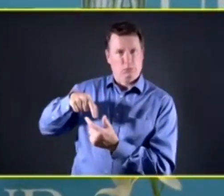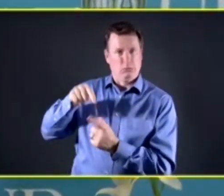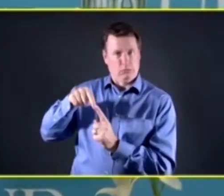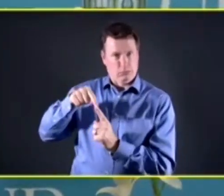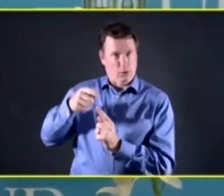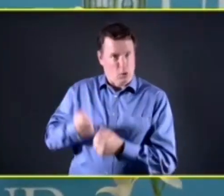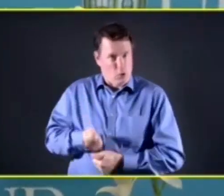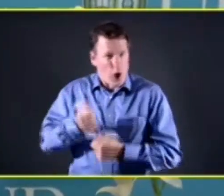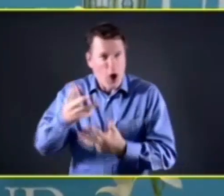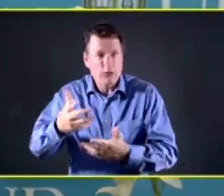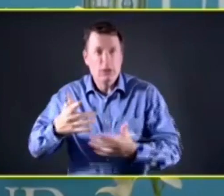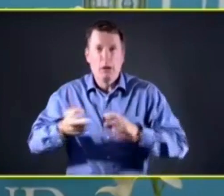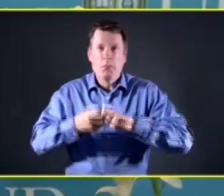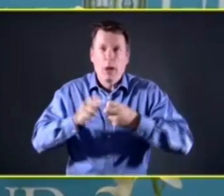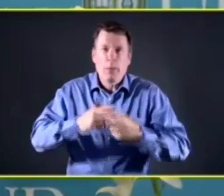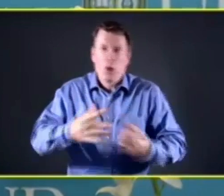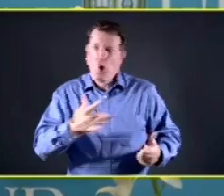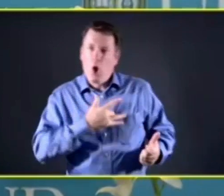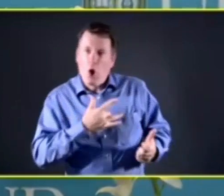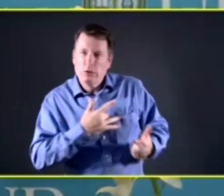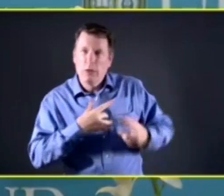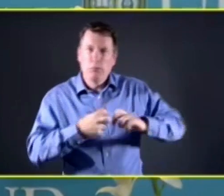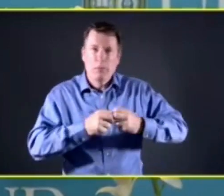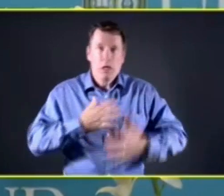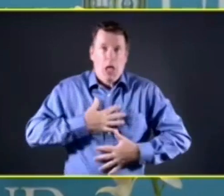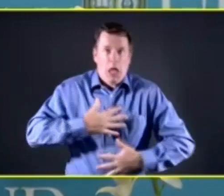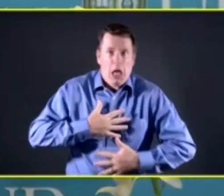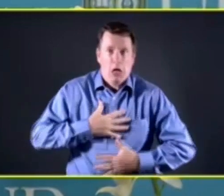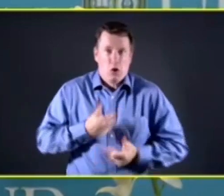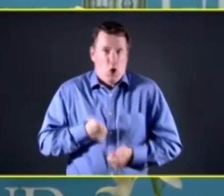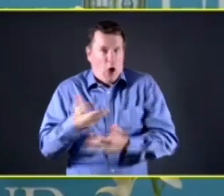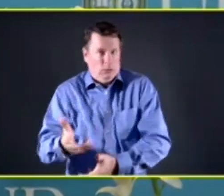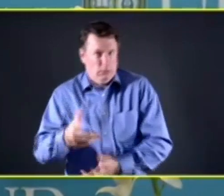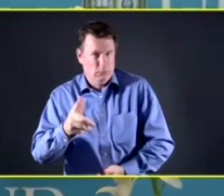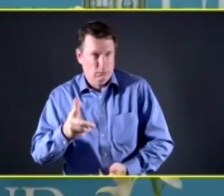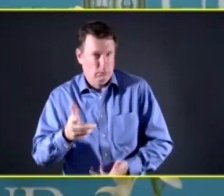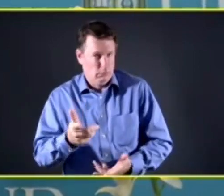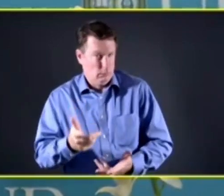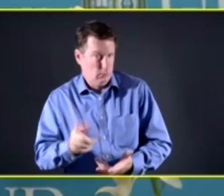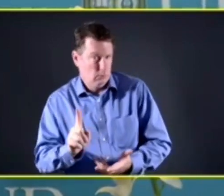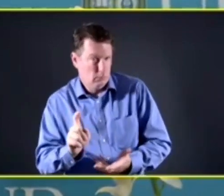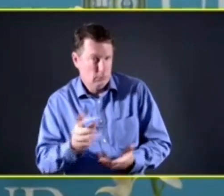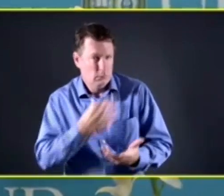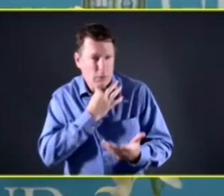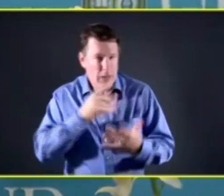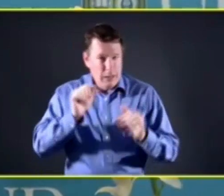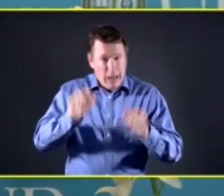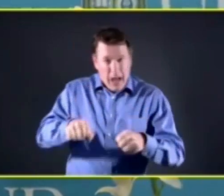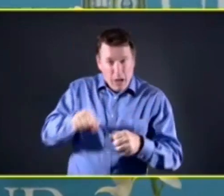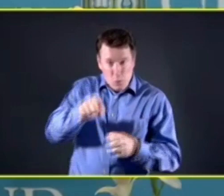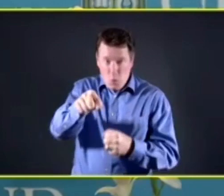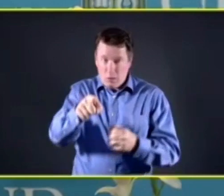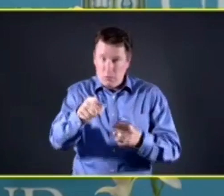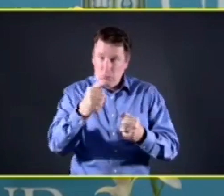arrhythmias. Can you screen for that, and what precautions are you taking